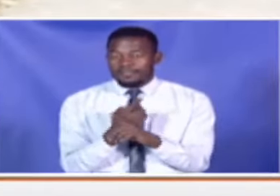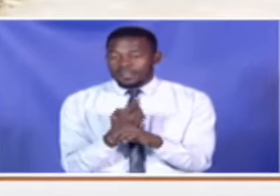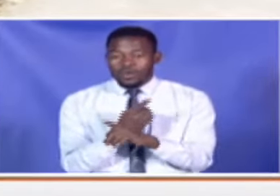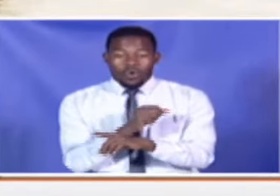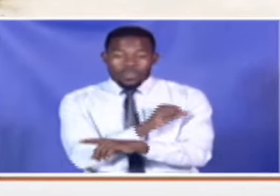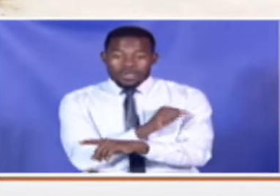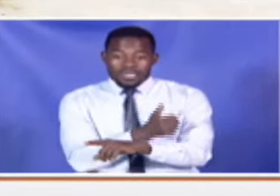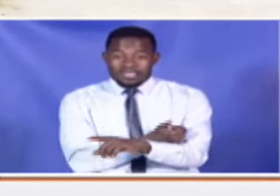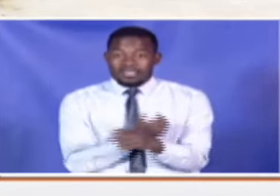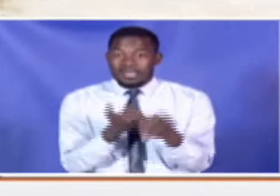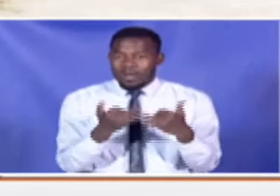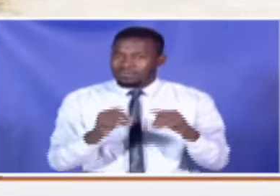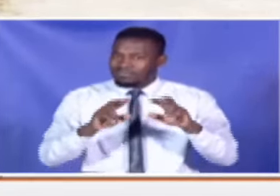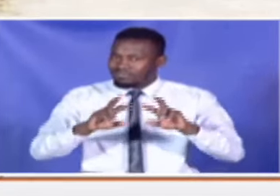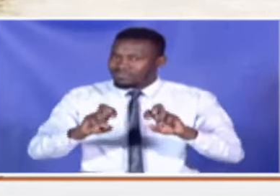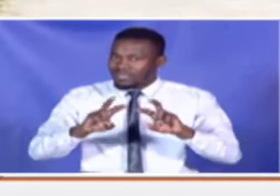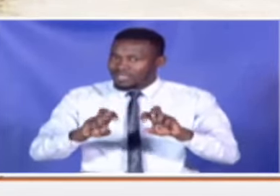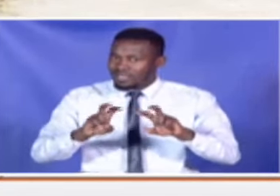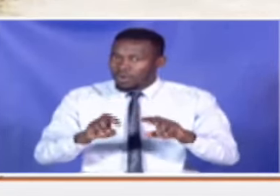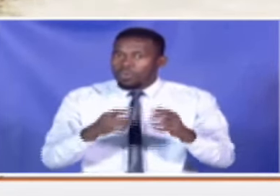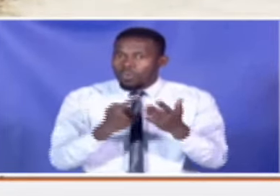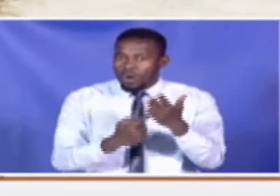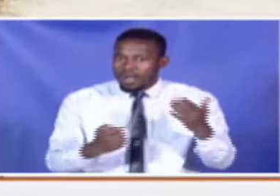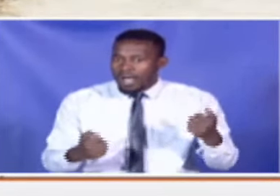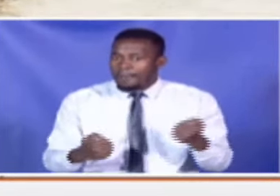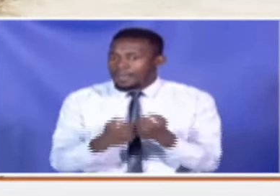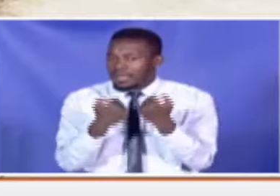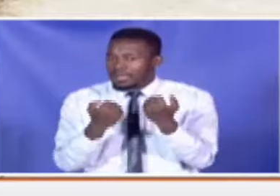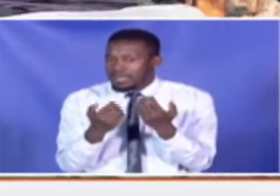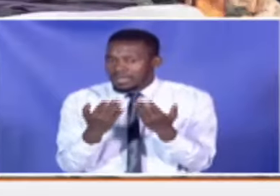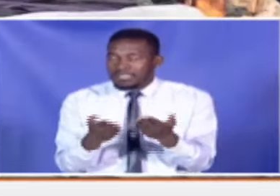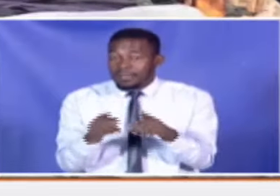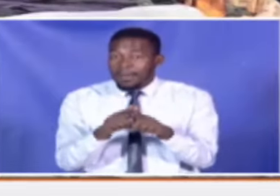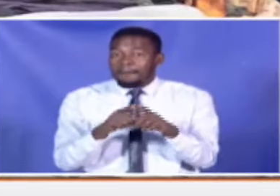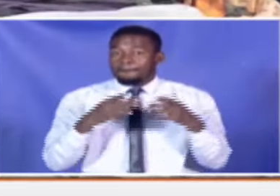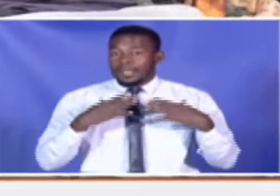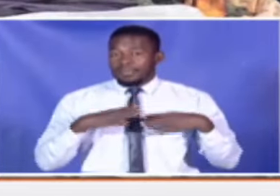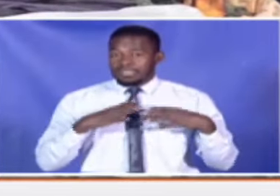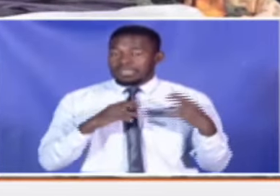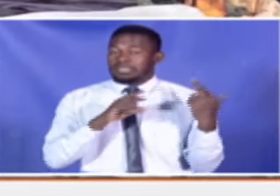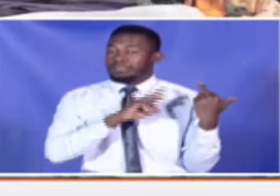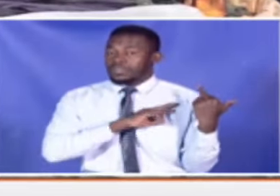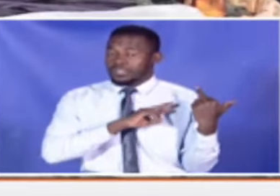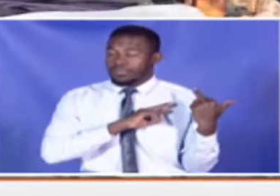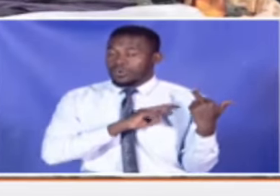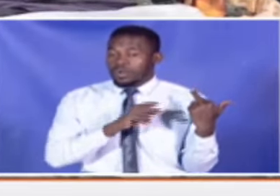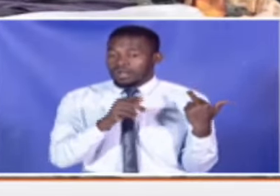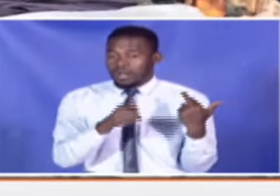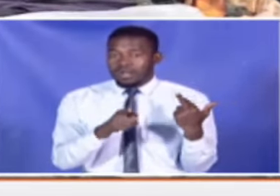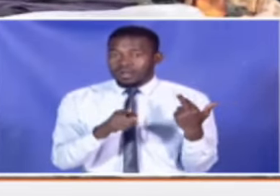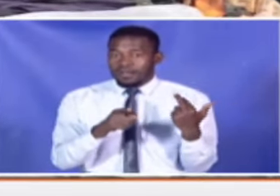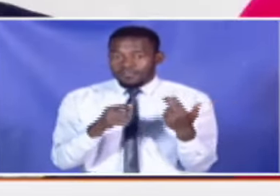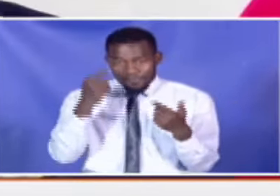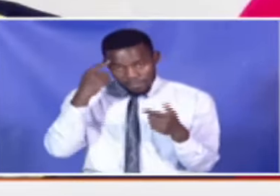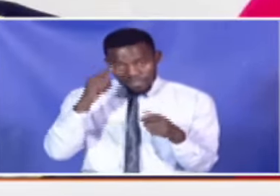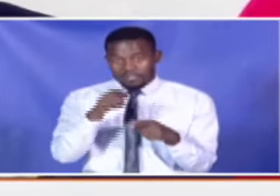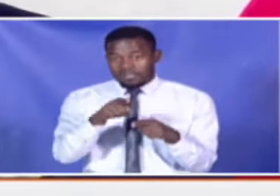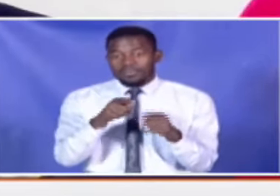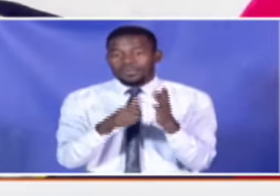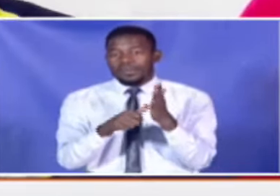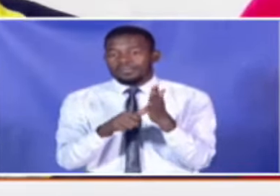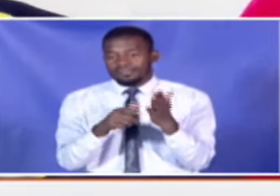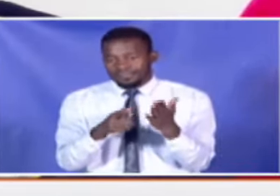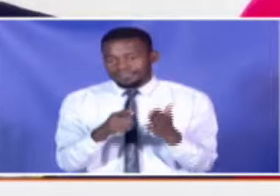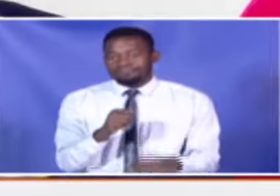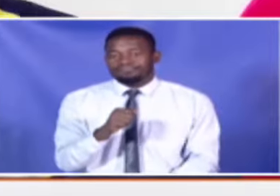endlessly pursuing leads, determined to hold those responsible accountable for the loss of lives and widespread destruction. Pia baba